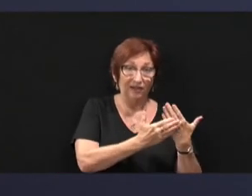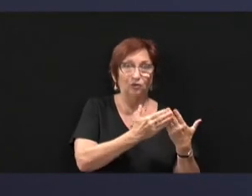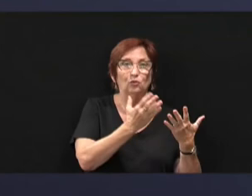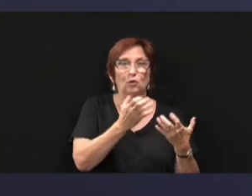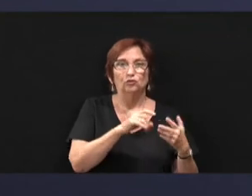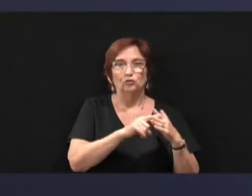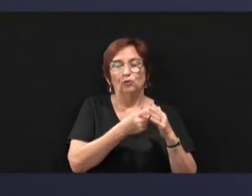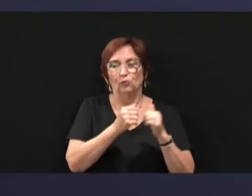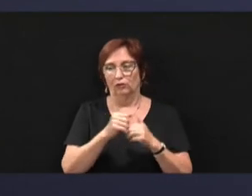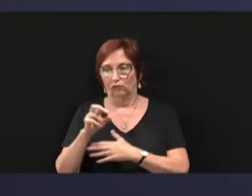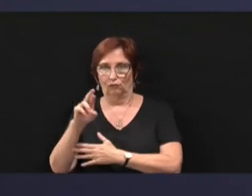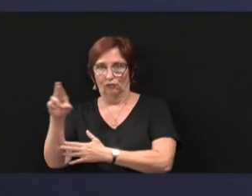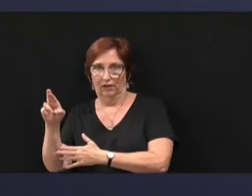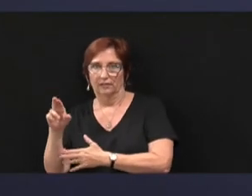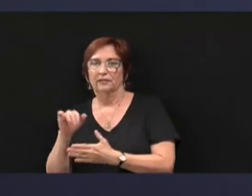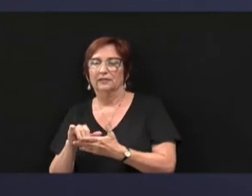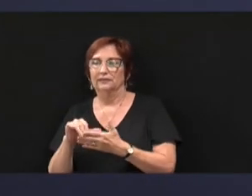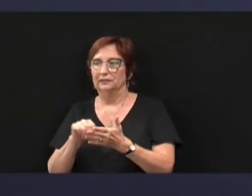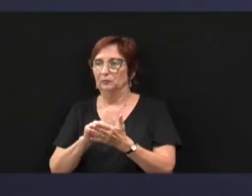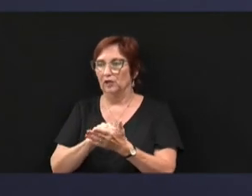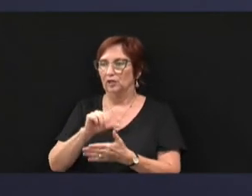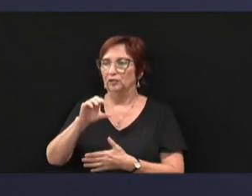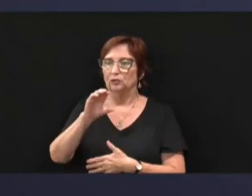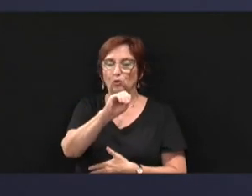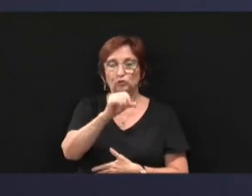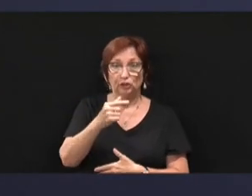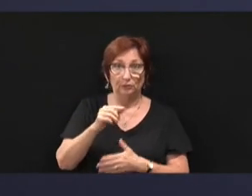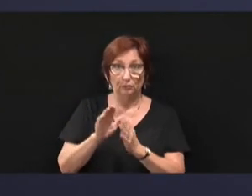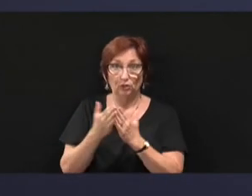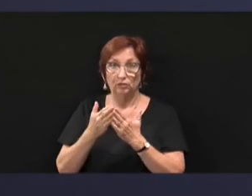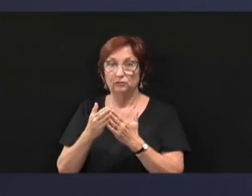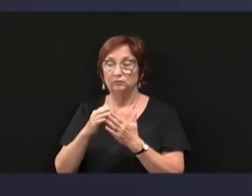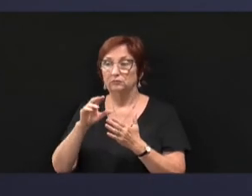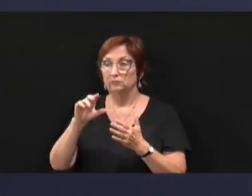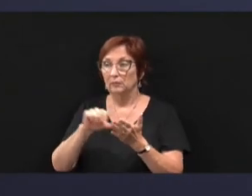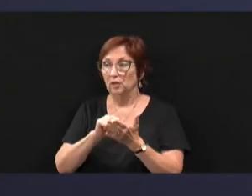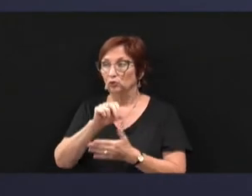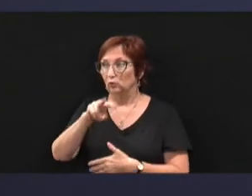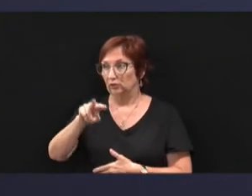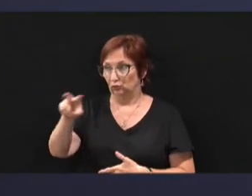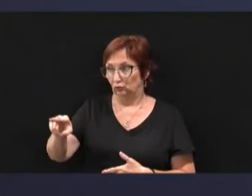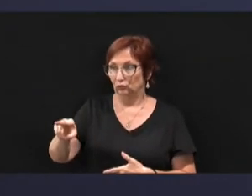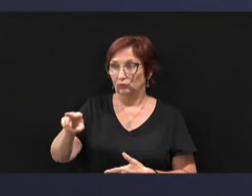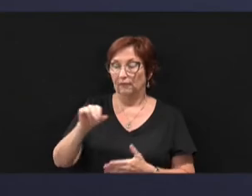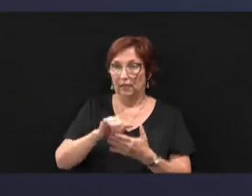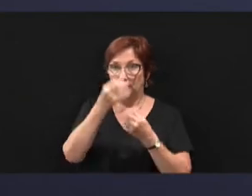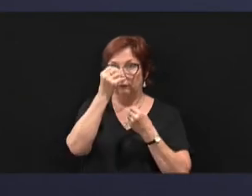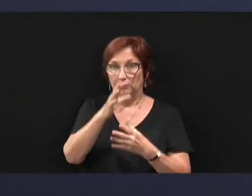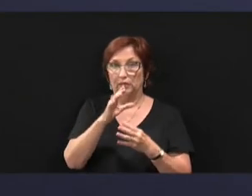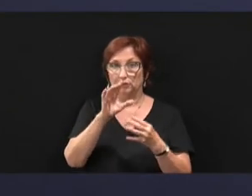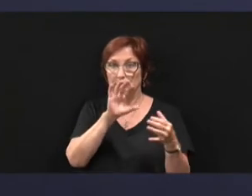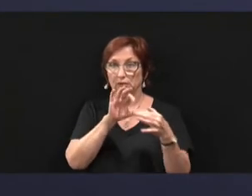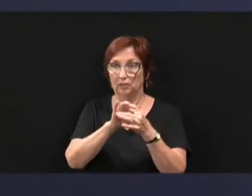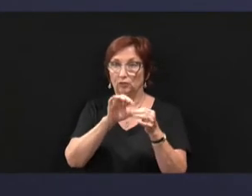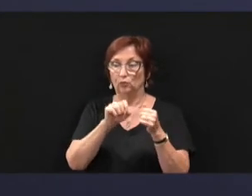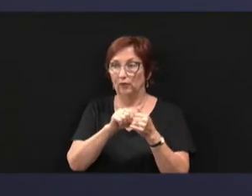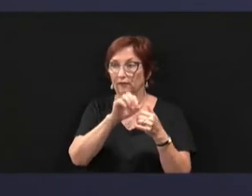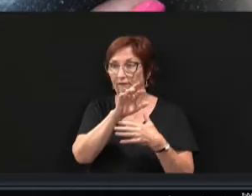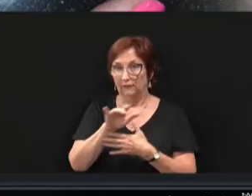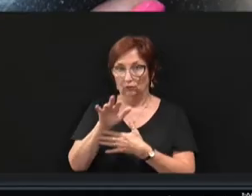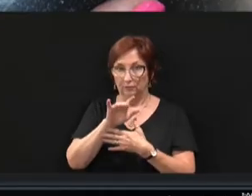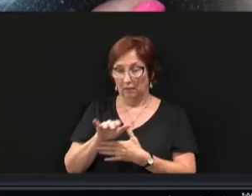page 22, where there's information about fingerspelling. And what you're going to have them do is you're going to have